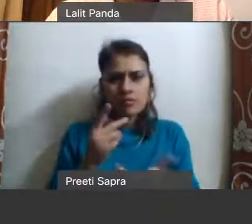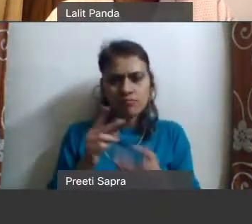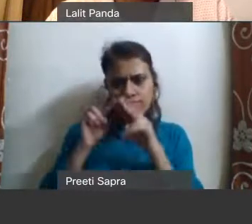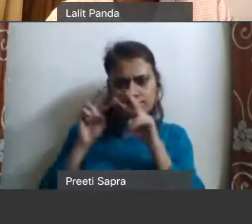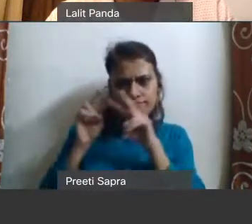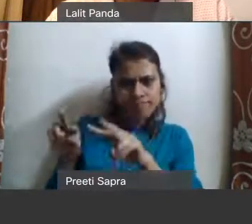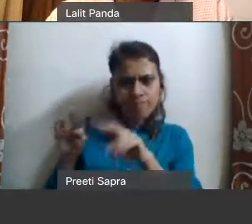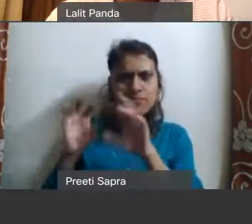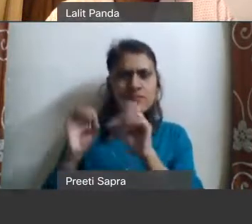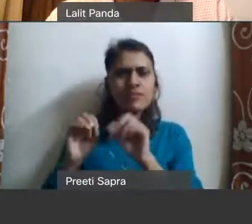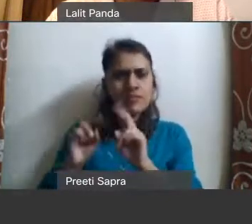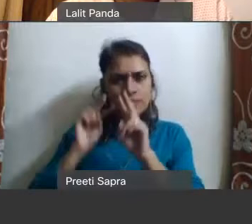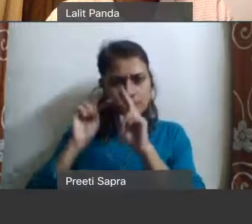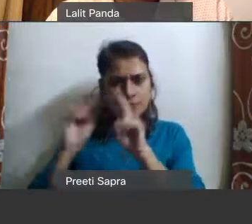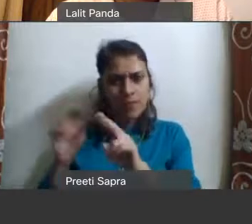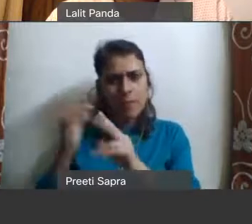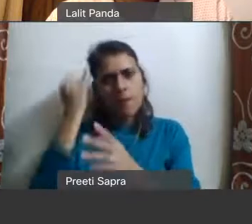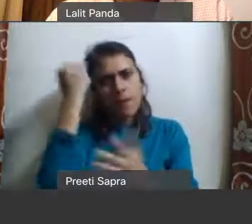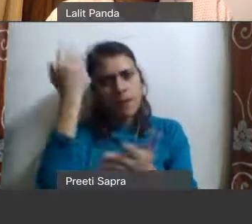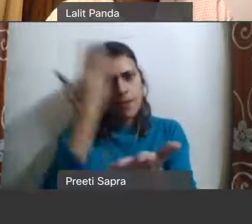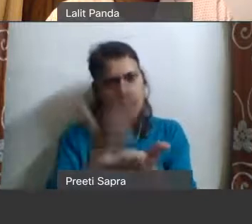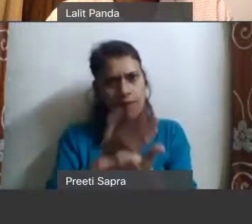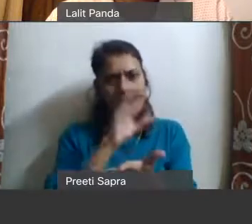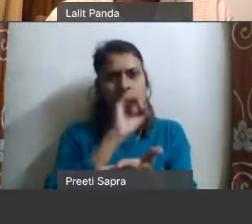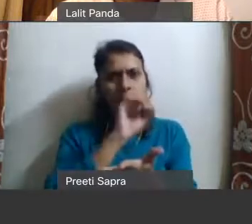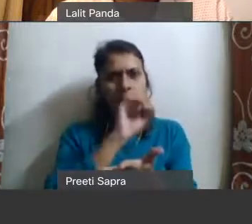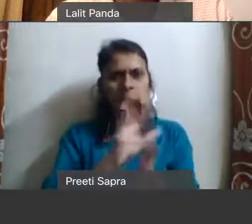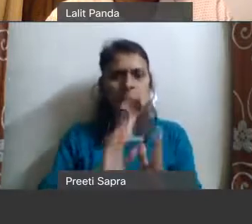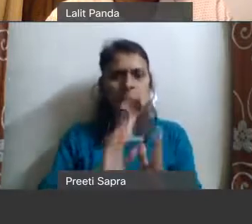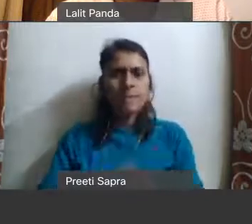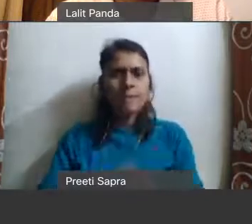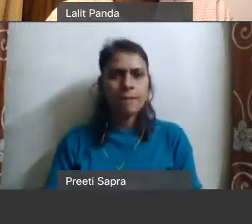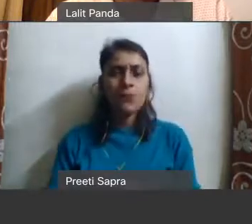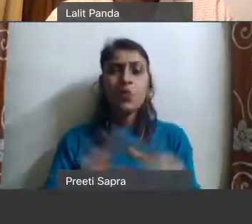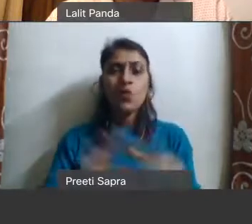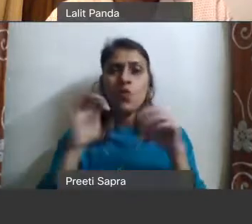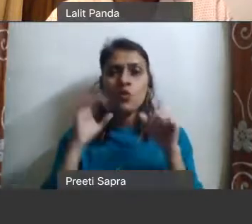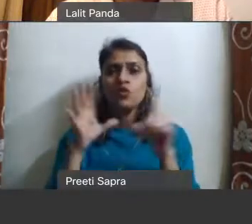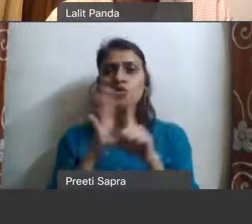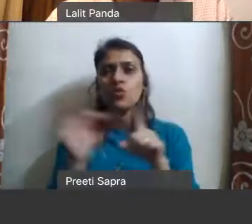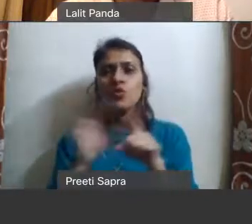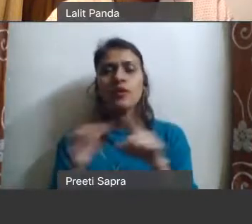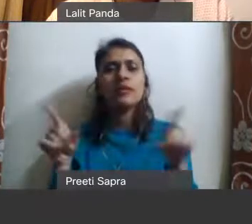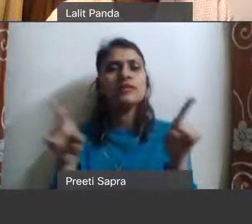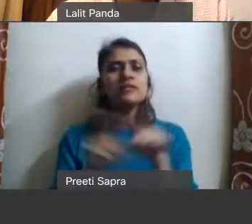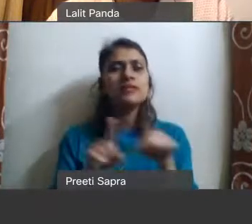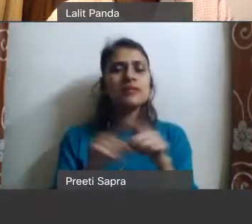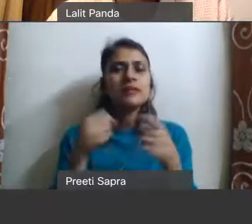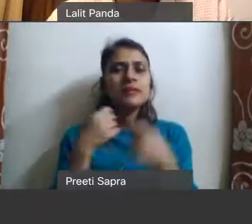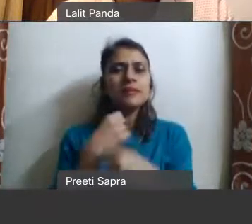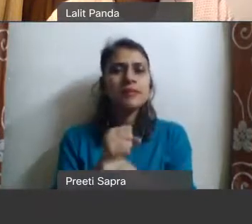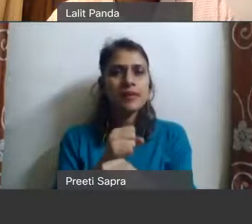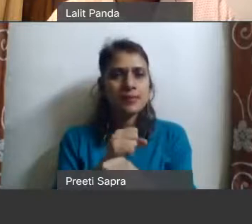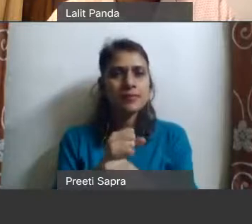at when it suggests that something is or is not constitutional, making this kind of religious discrimination?